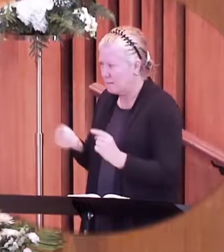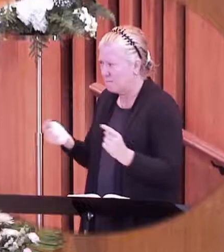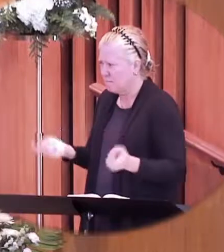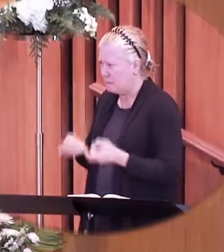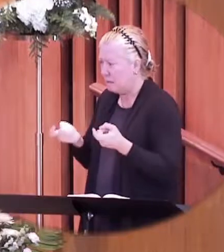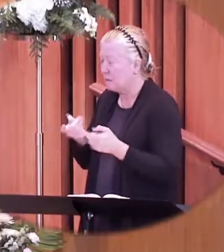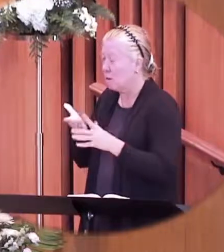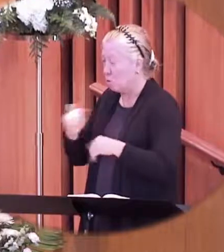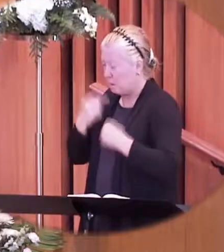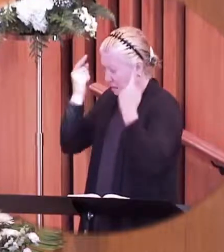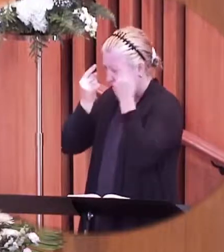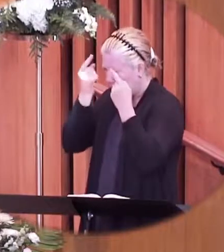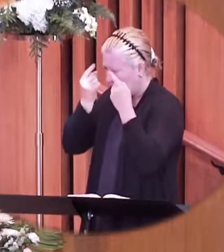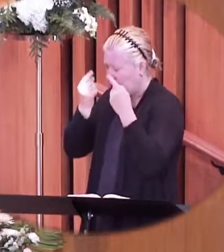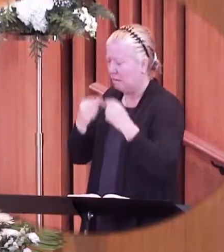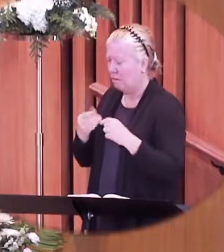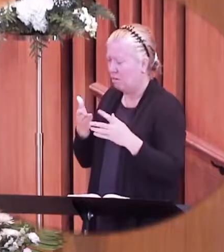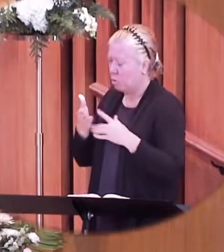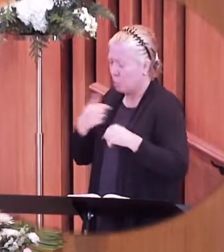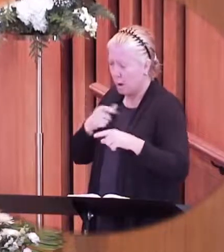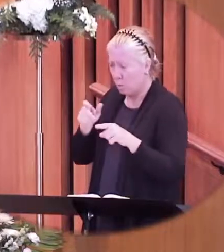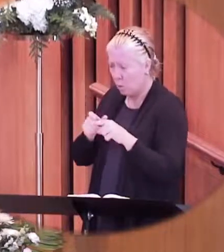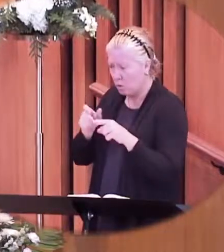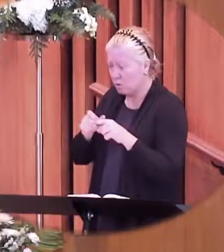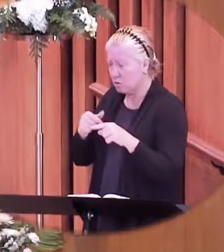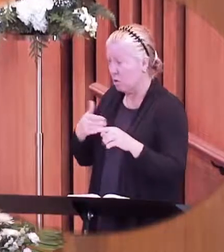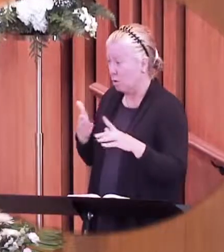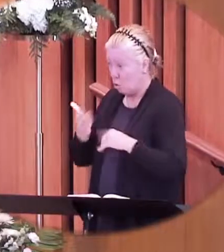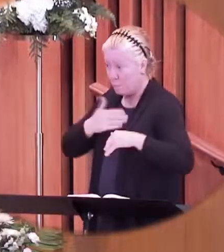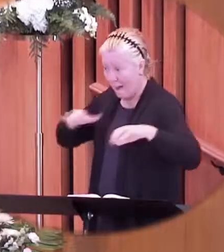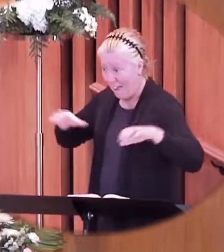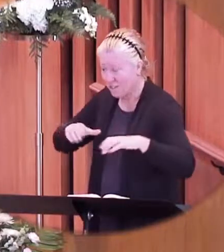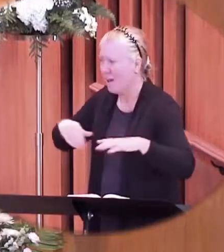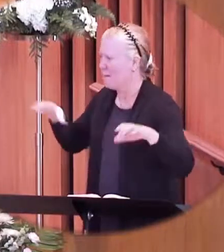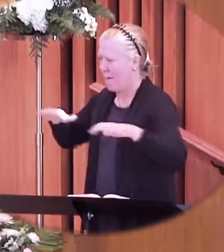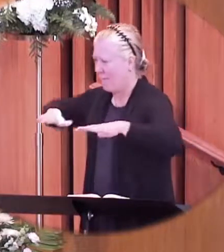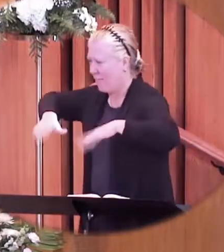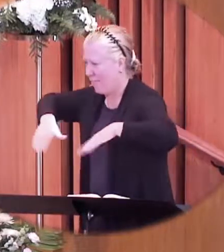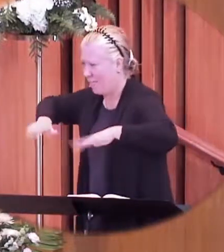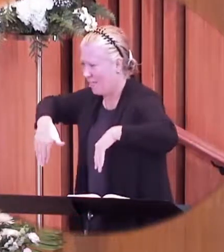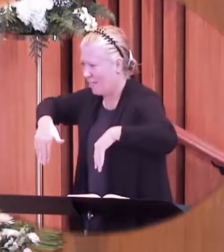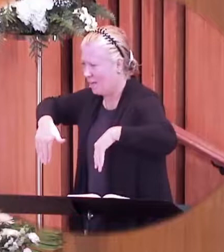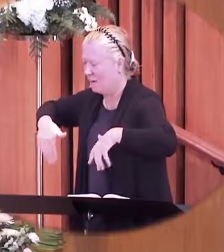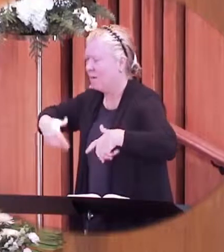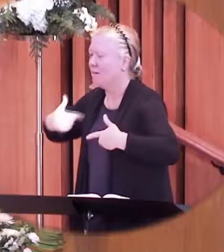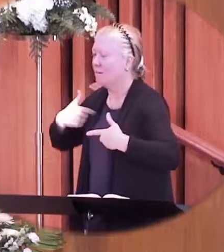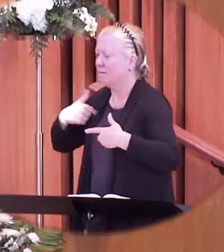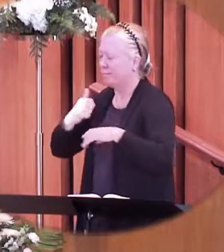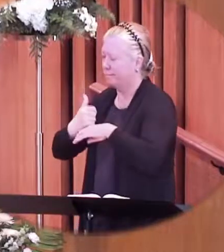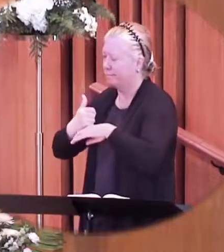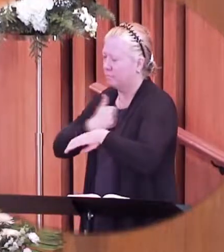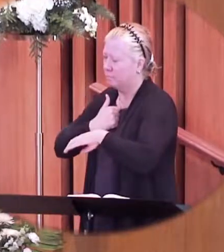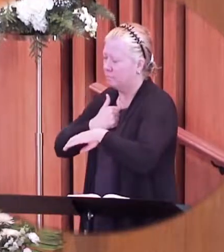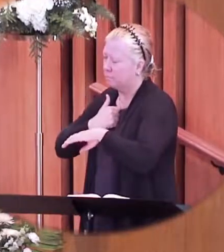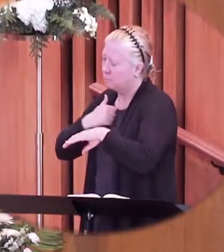my thoughts and in my words, in what I have done and in what I have failed to do.